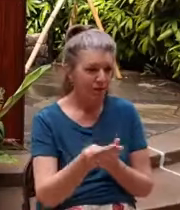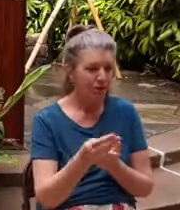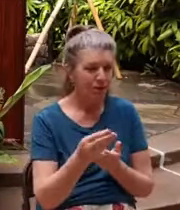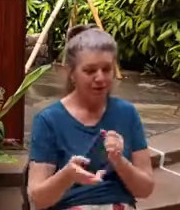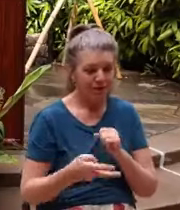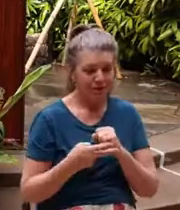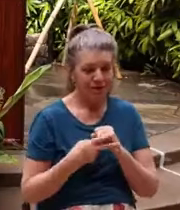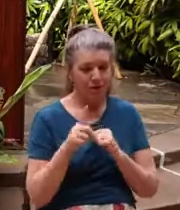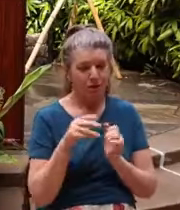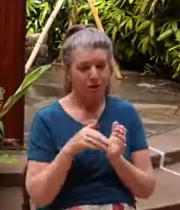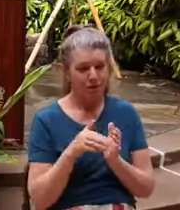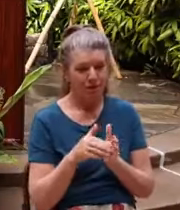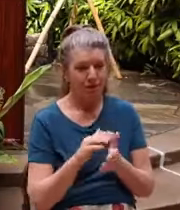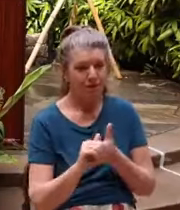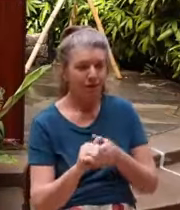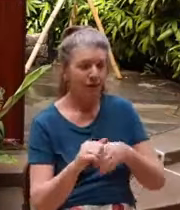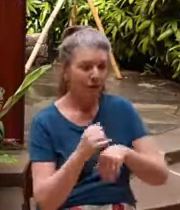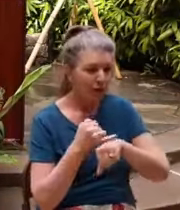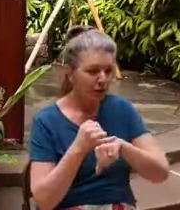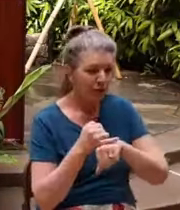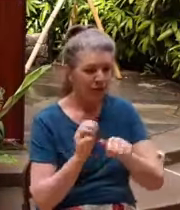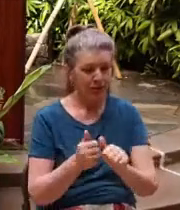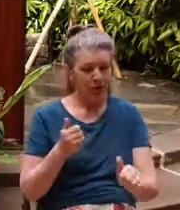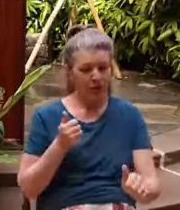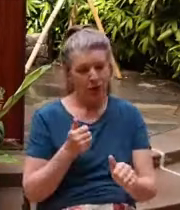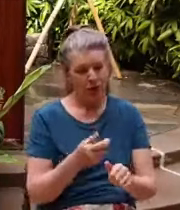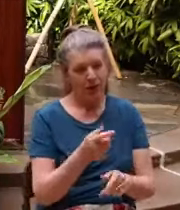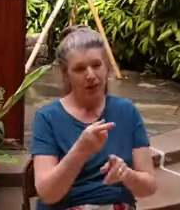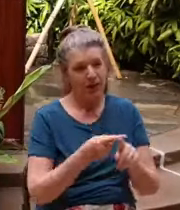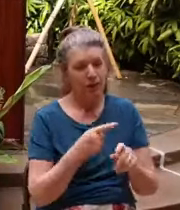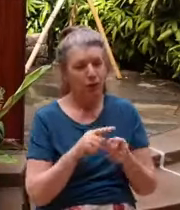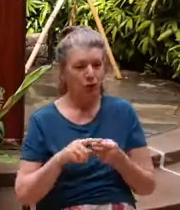in interest costs by avoiding a lease-to-own program.